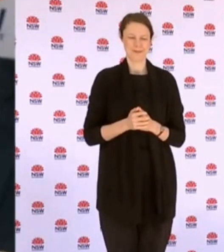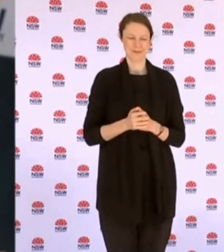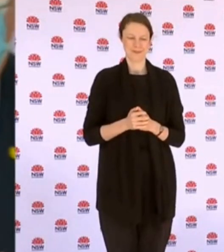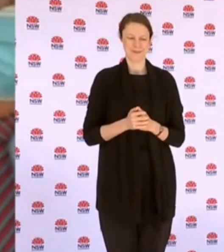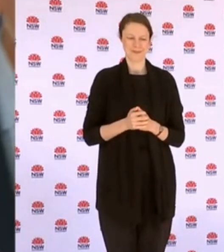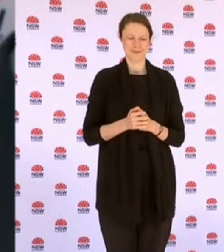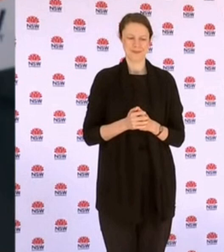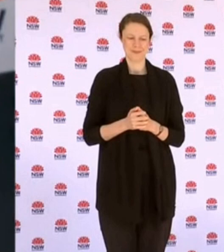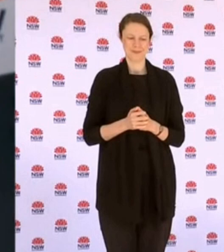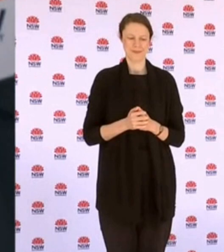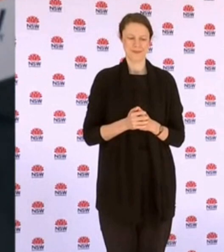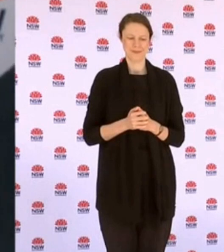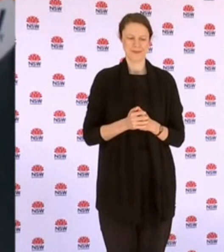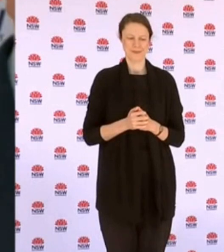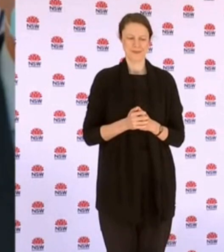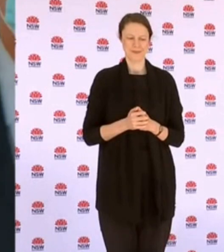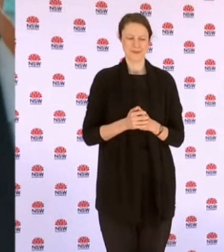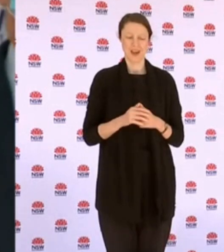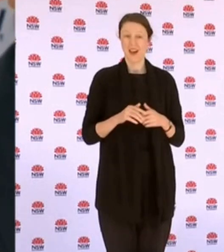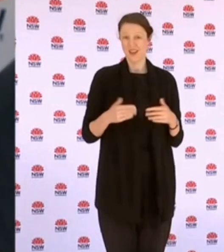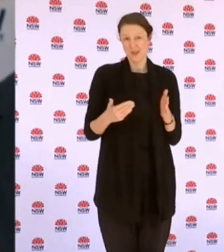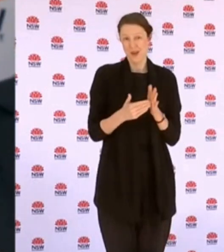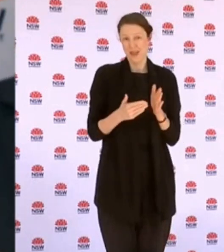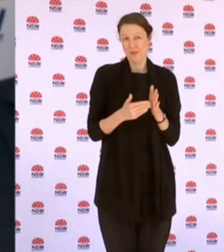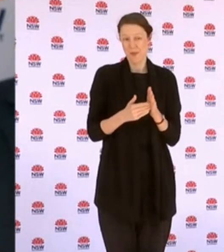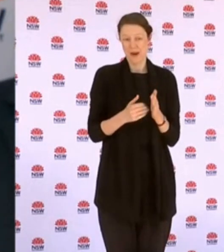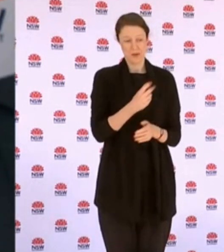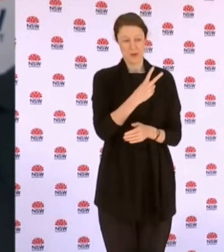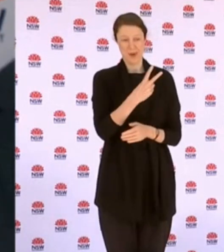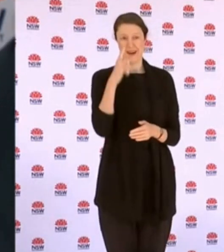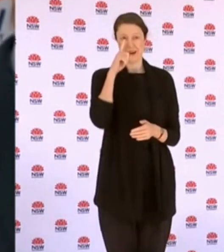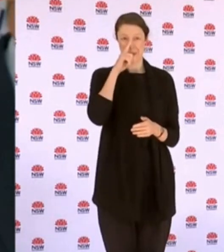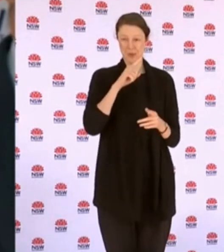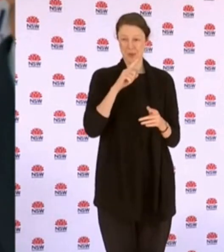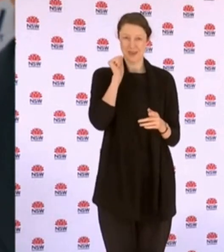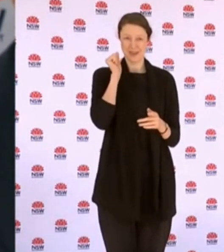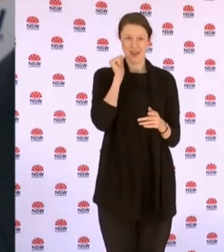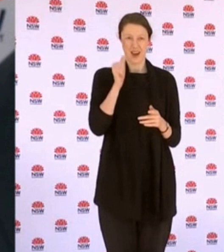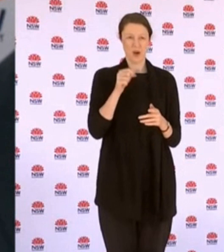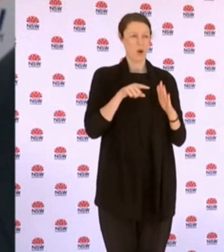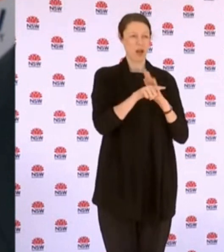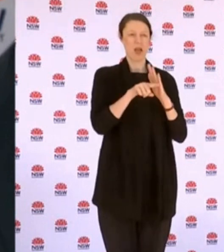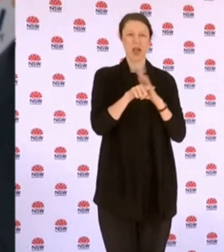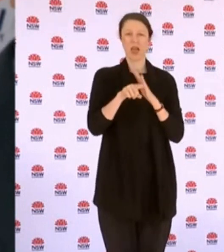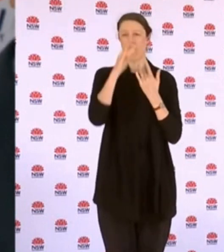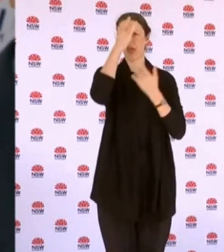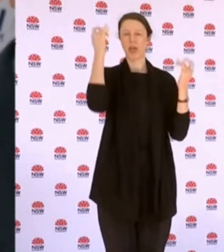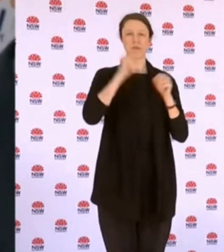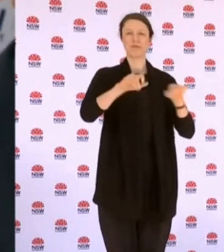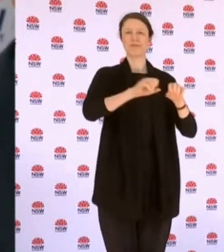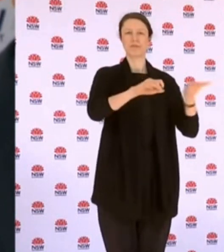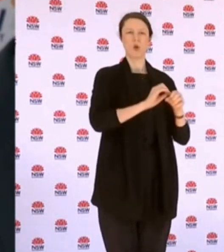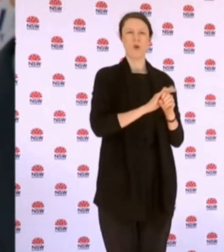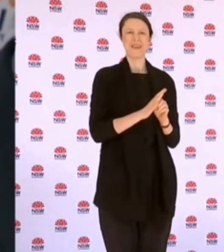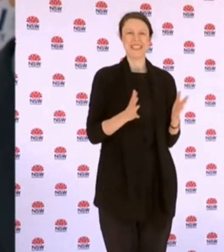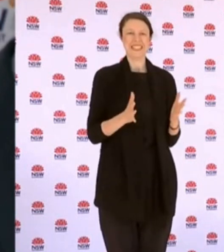at a place where there are still 28 people who are infectious in the community. Unless we get down to zero or close to zero, we can't get out of the